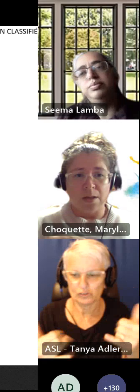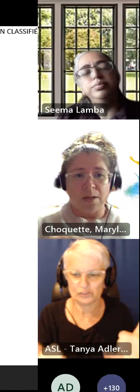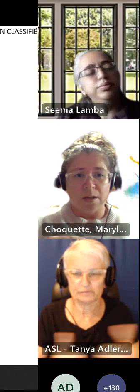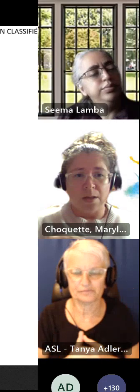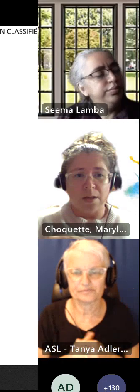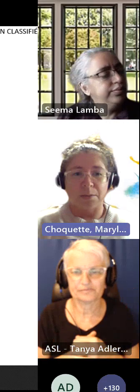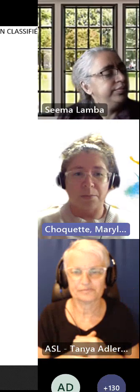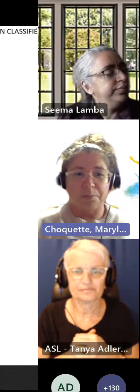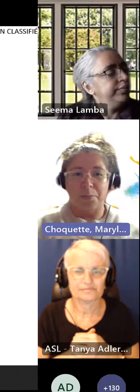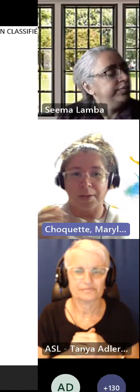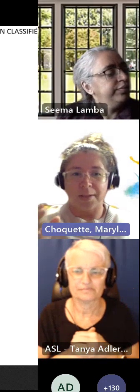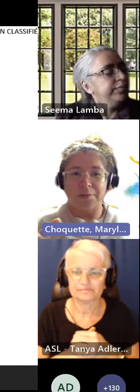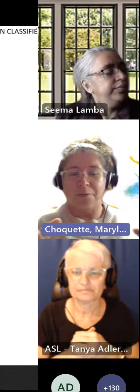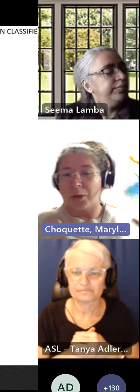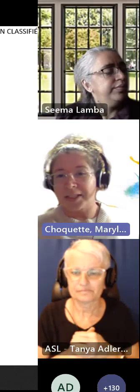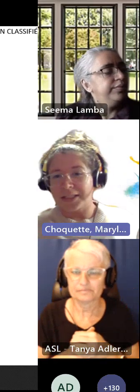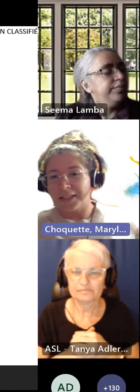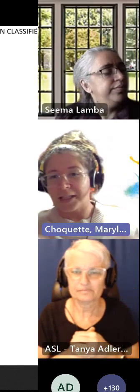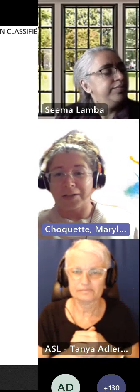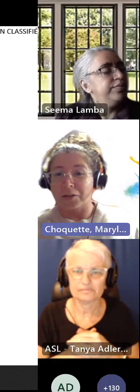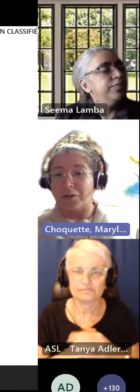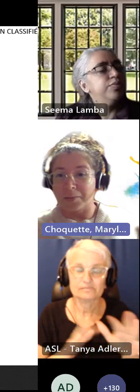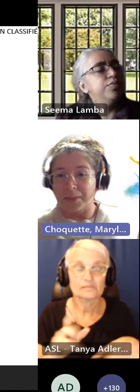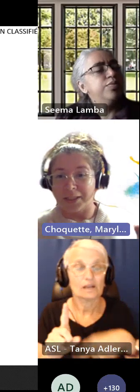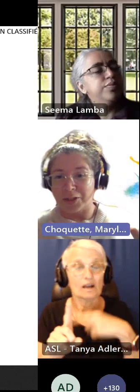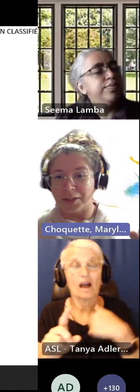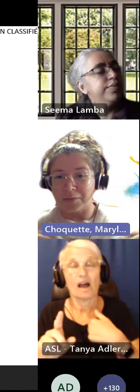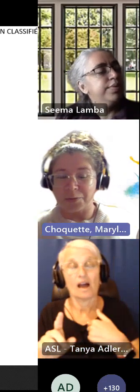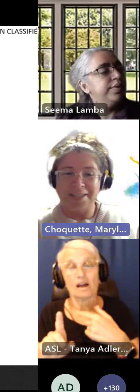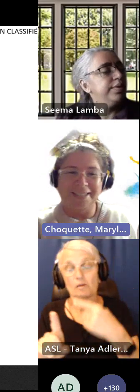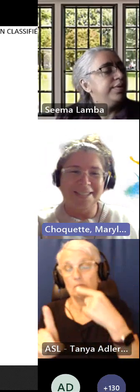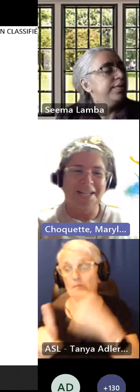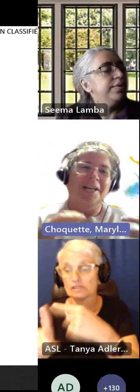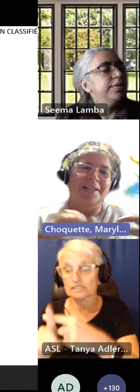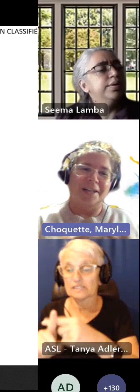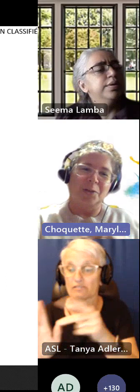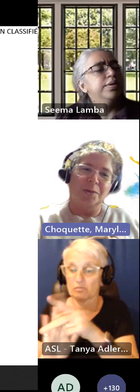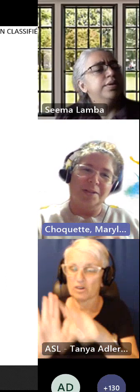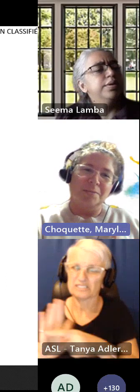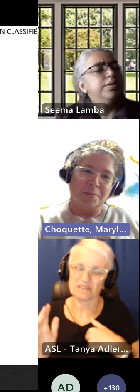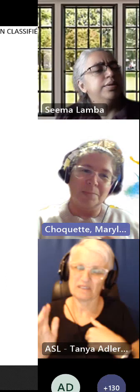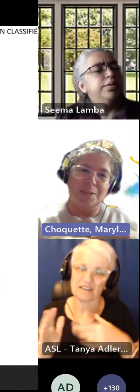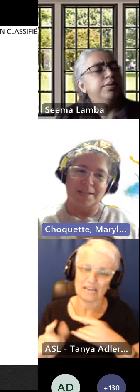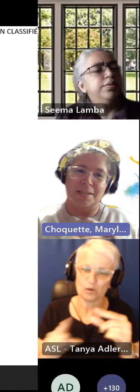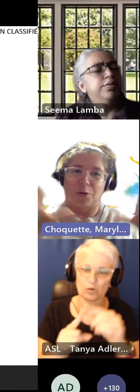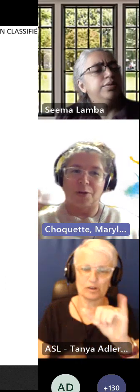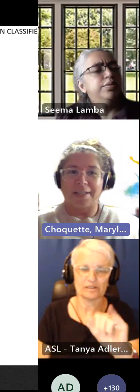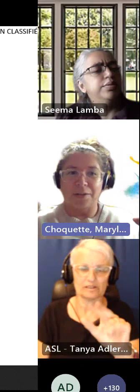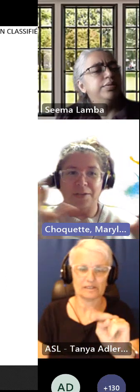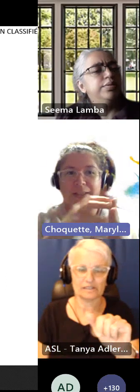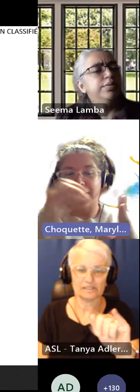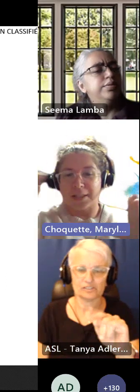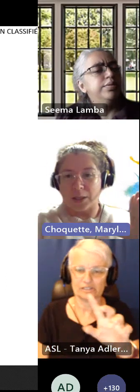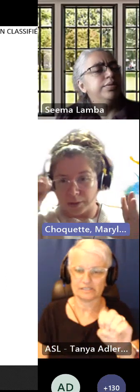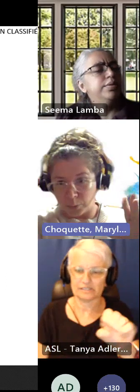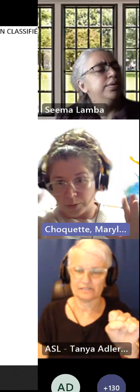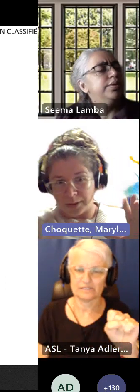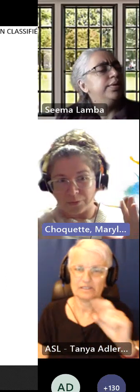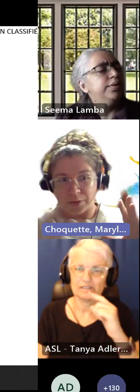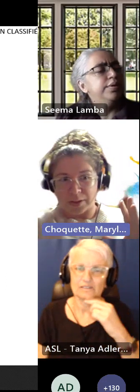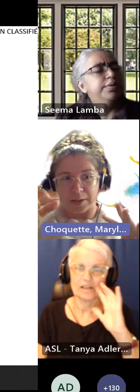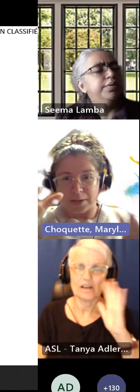So it's really, and positive policies, I like to call them initiatives, really, that you will implement because, or activities, that's